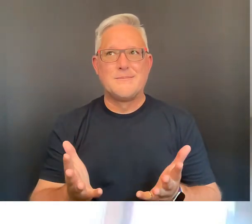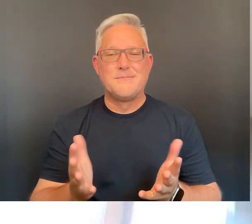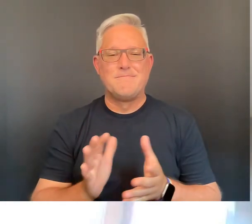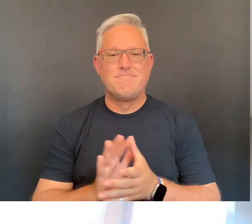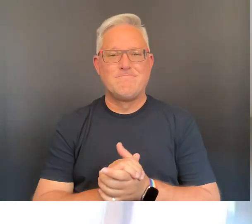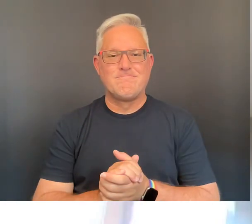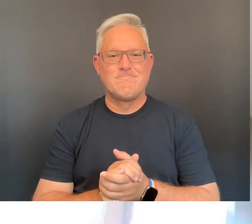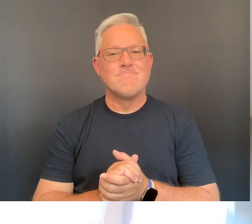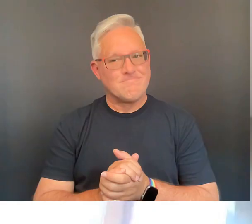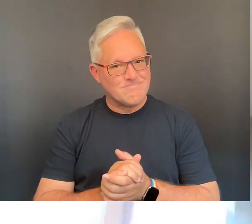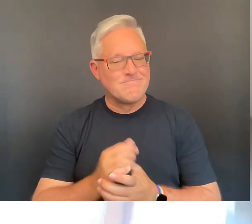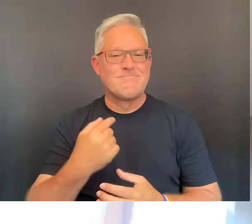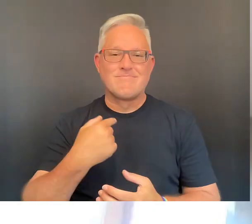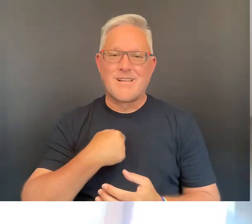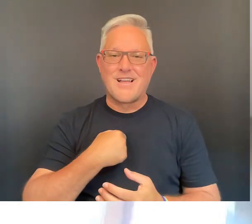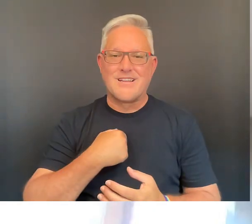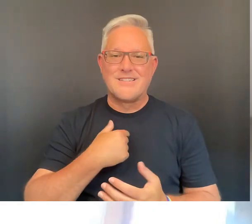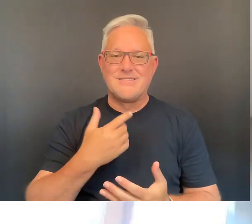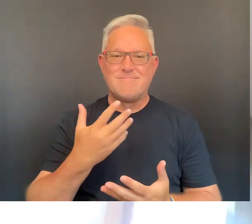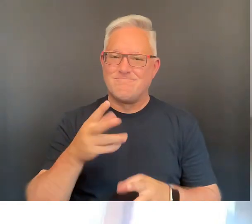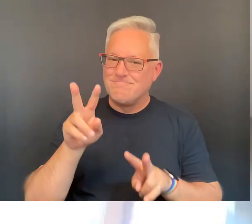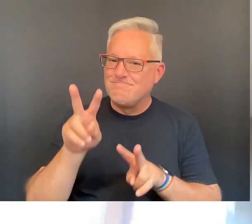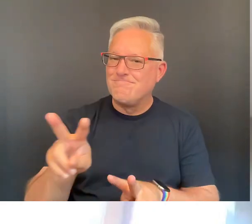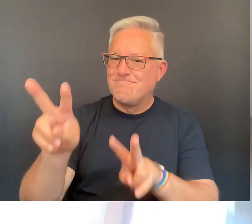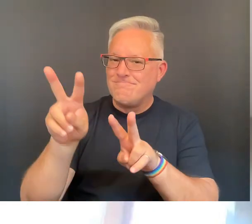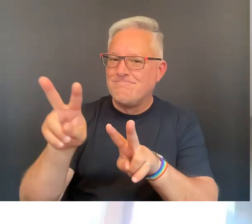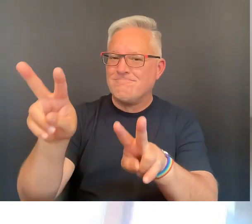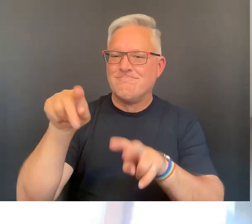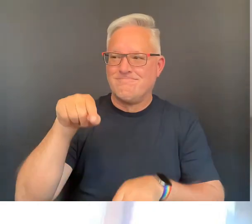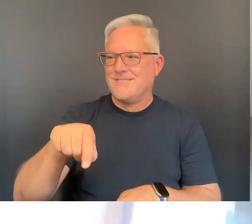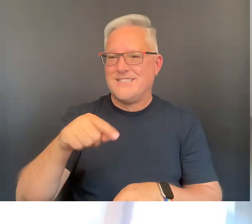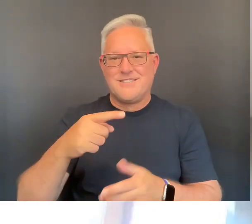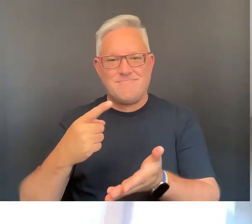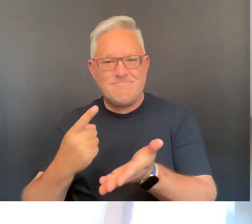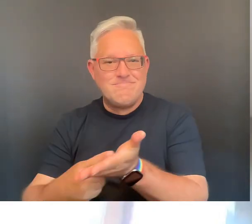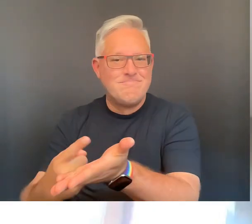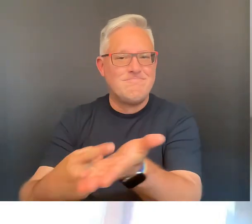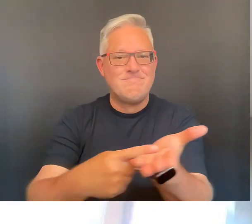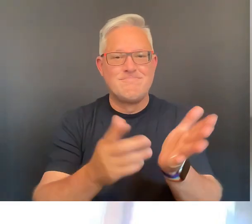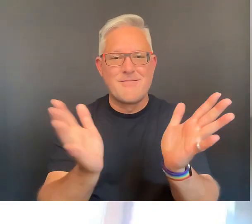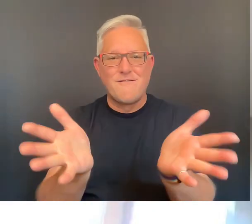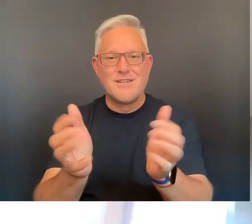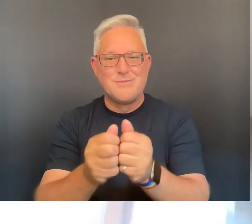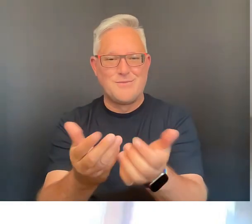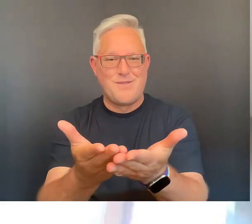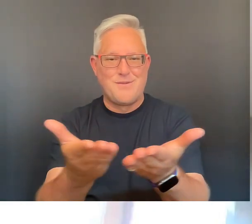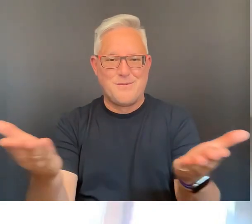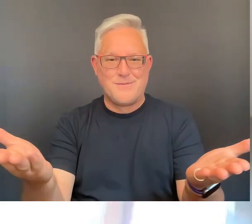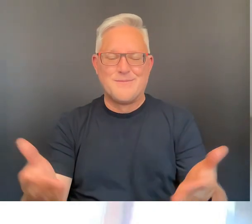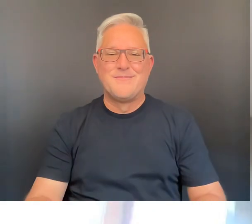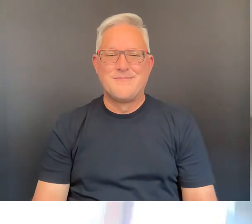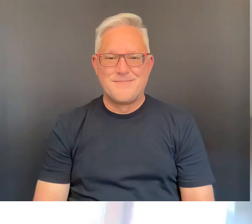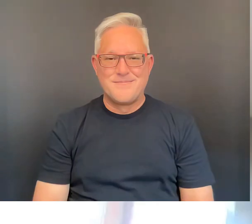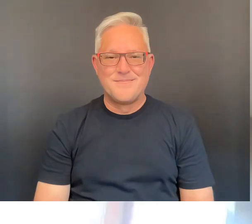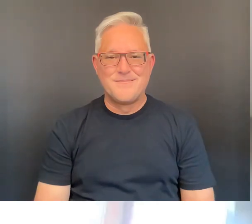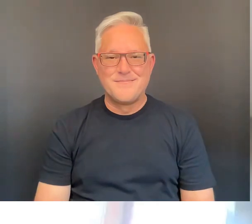And yeah, and I look forward to having this conversation with you.